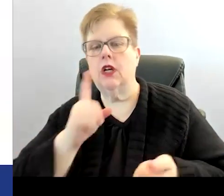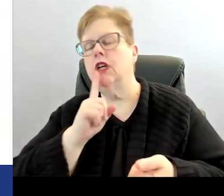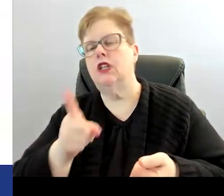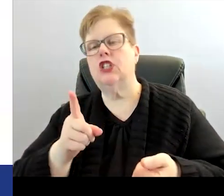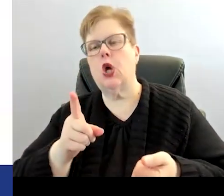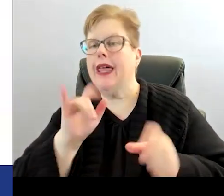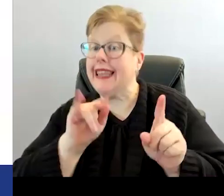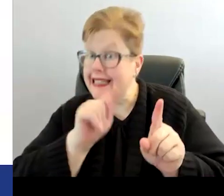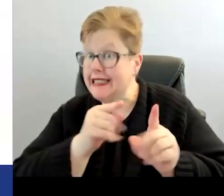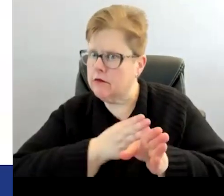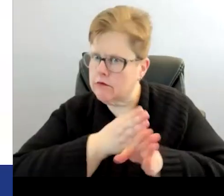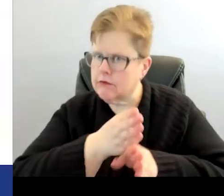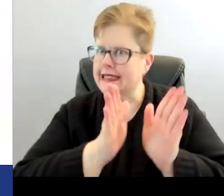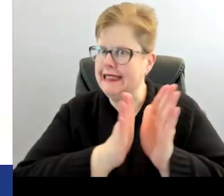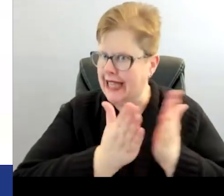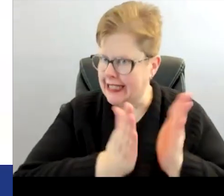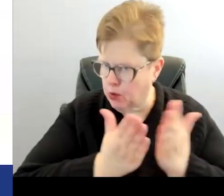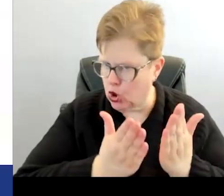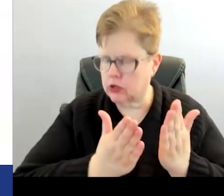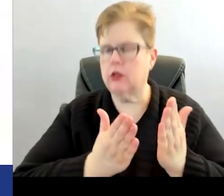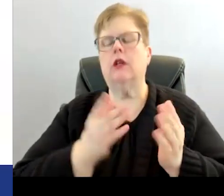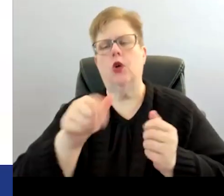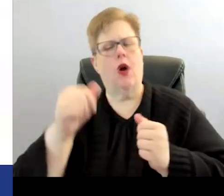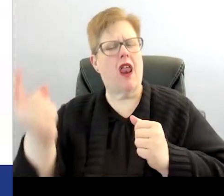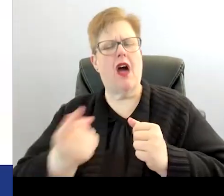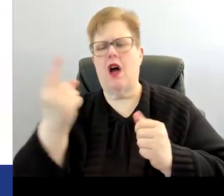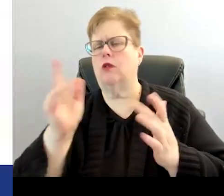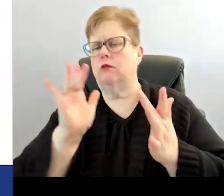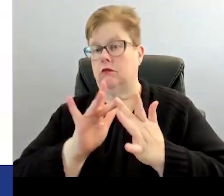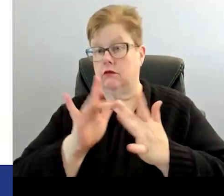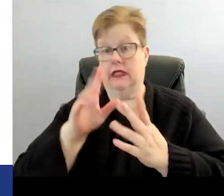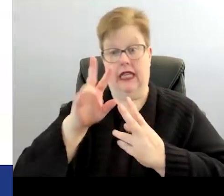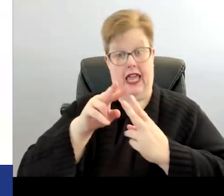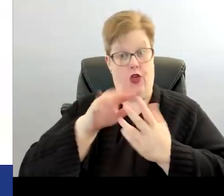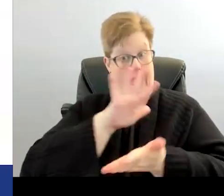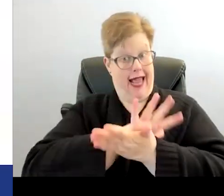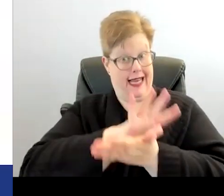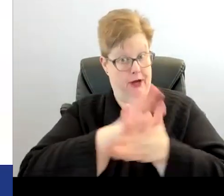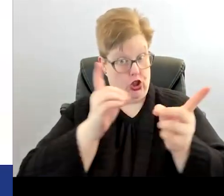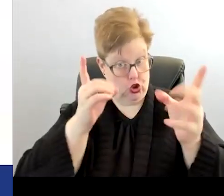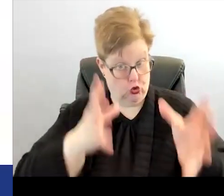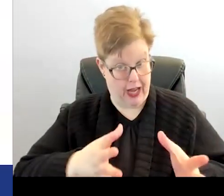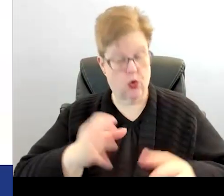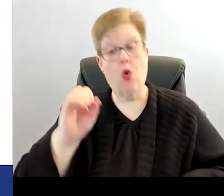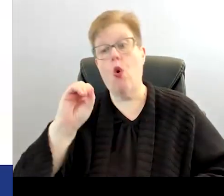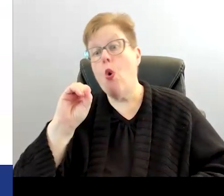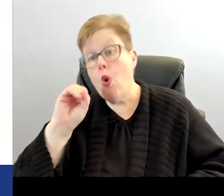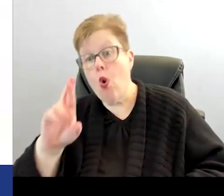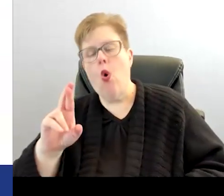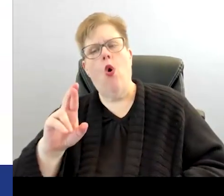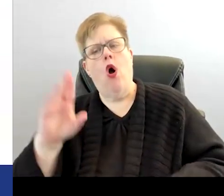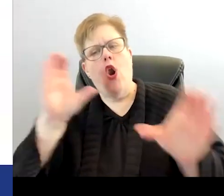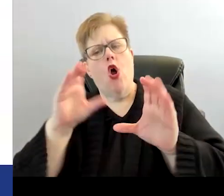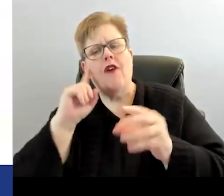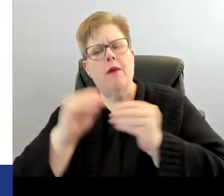about textbooks, but you can always reach out to either the academic director or look for more